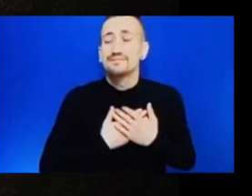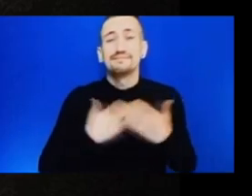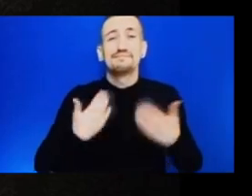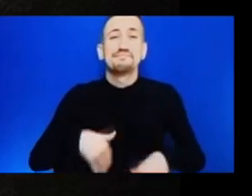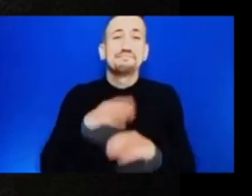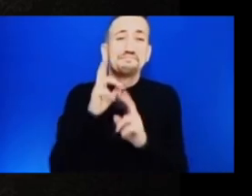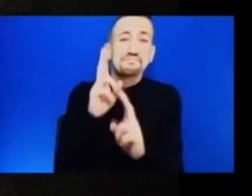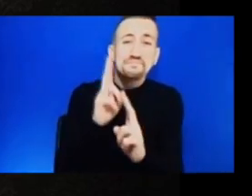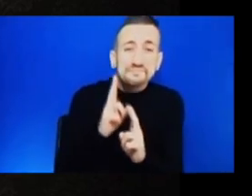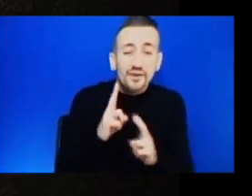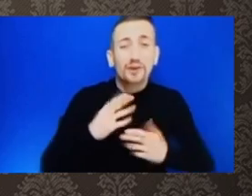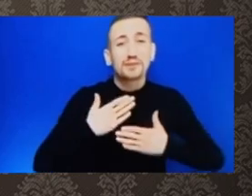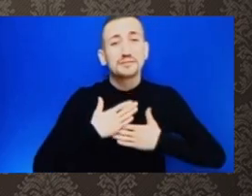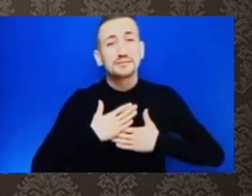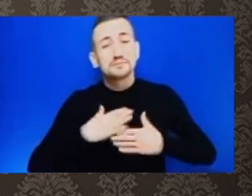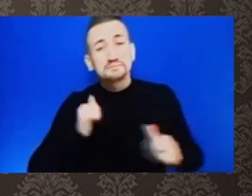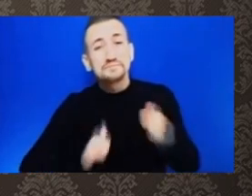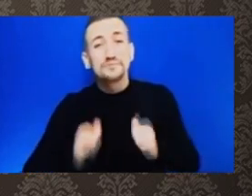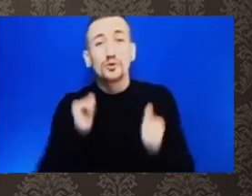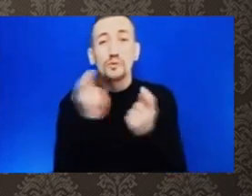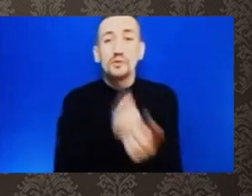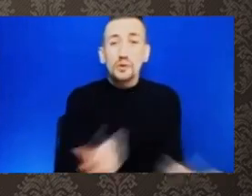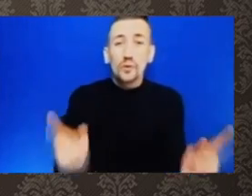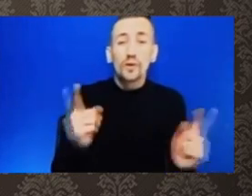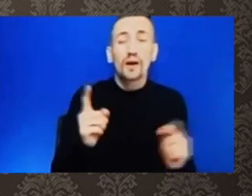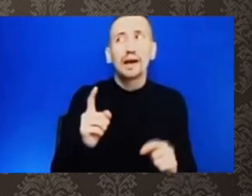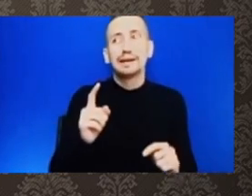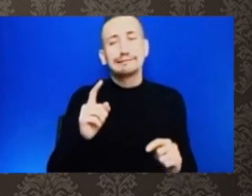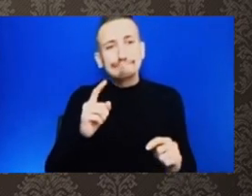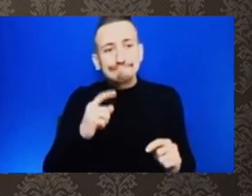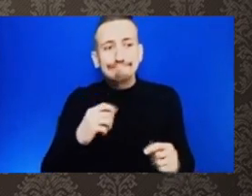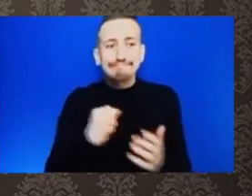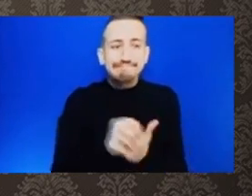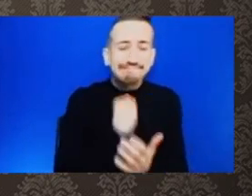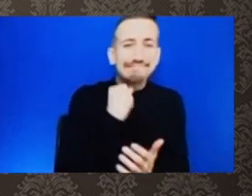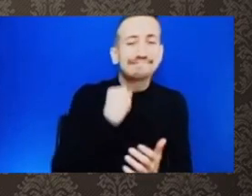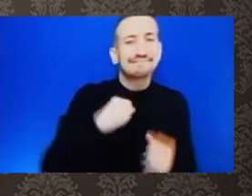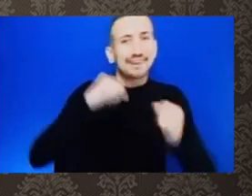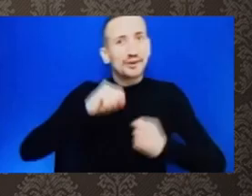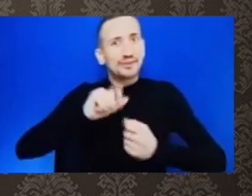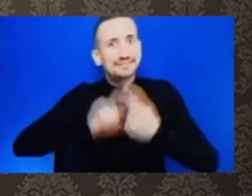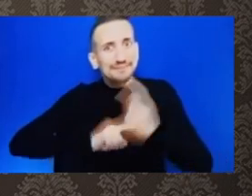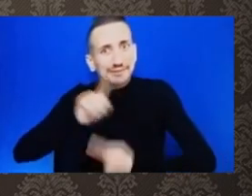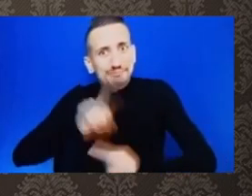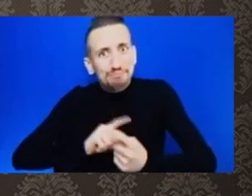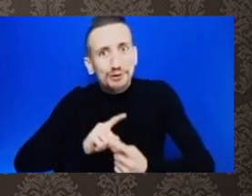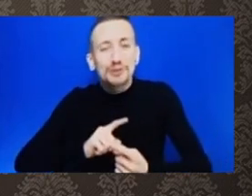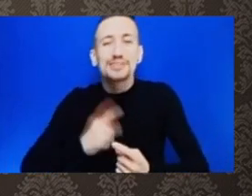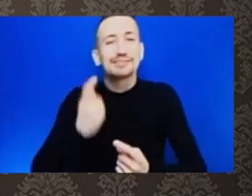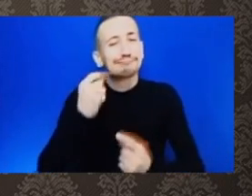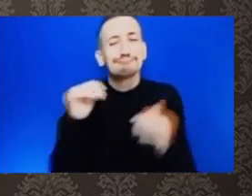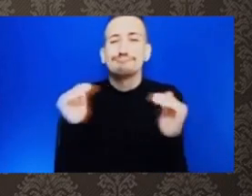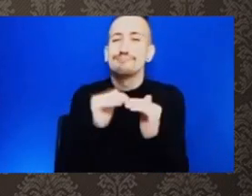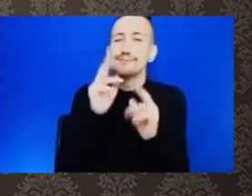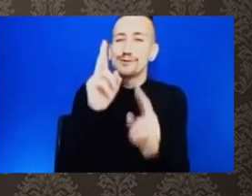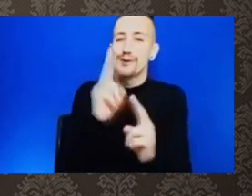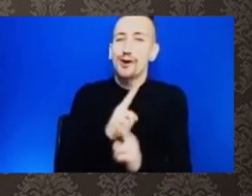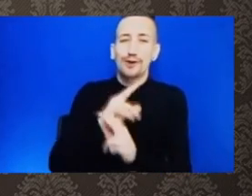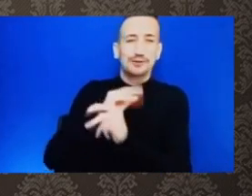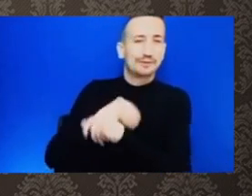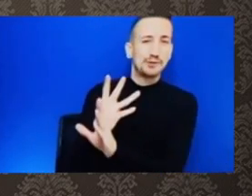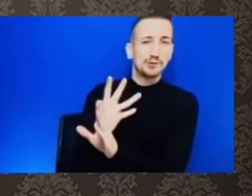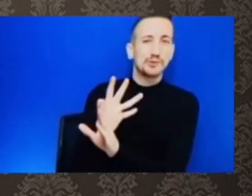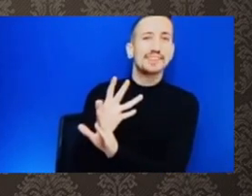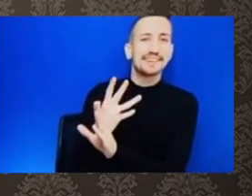Thank you so much, so much. It's been such a pleasure performing for you all today. I wish I could have been with you